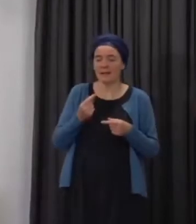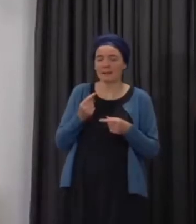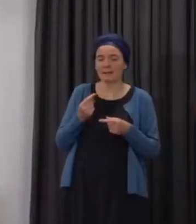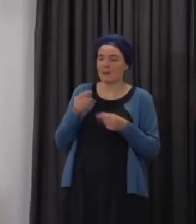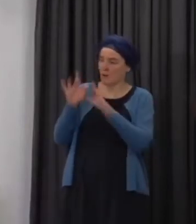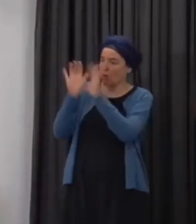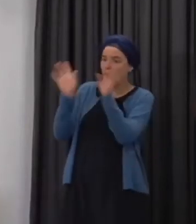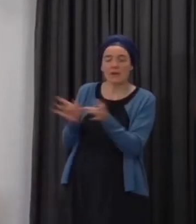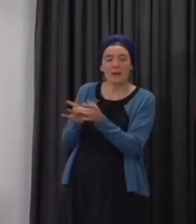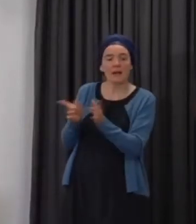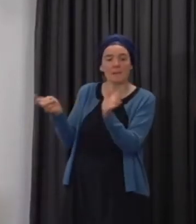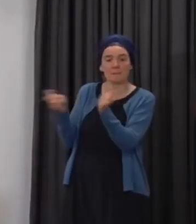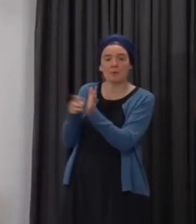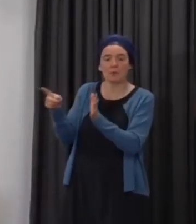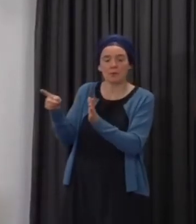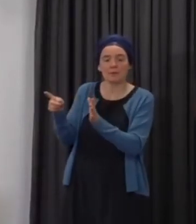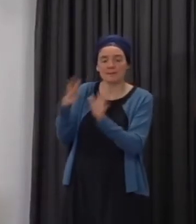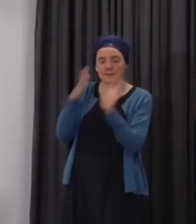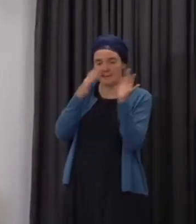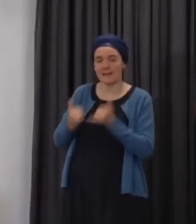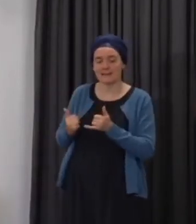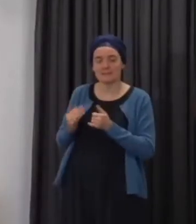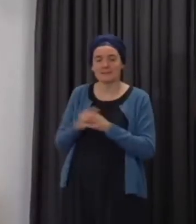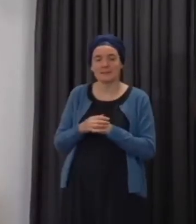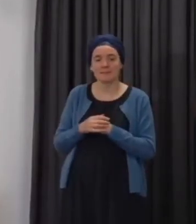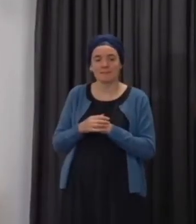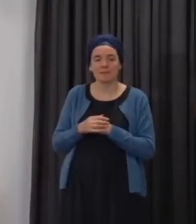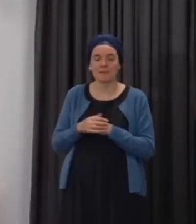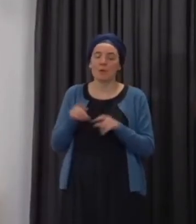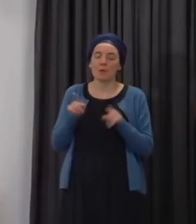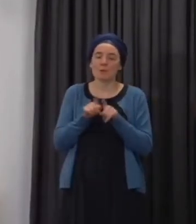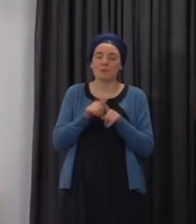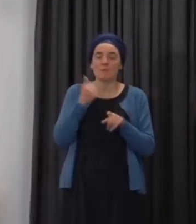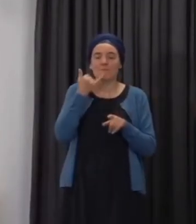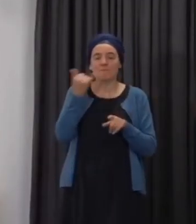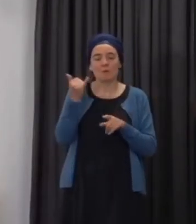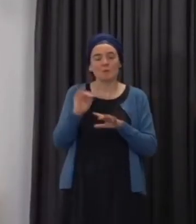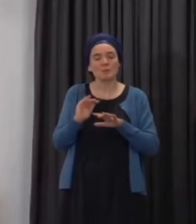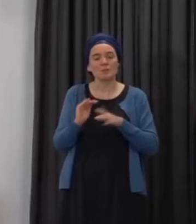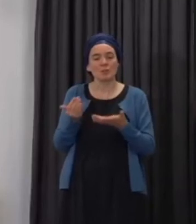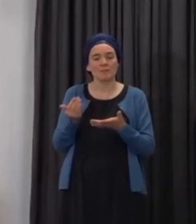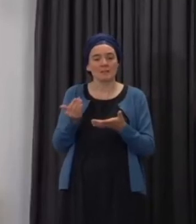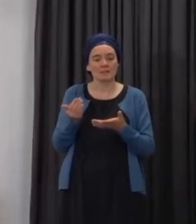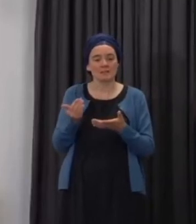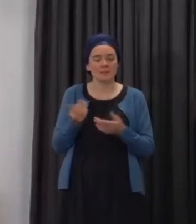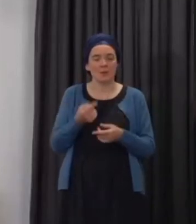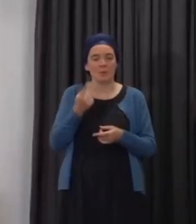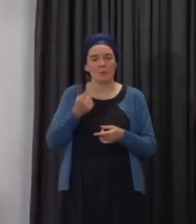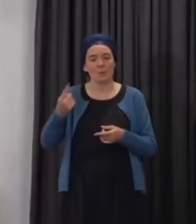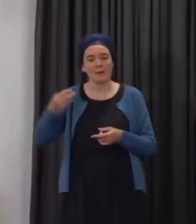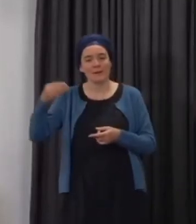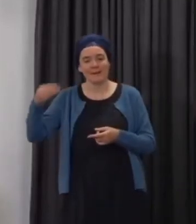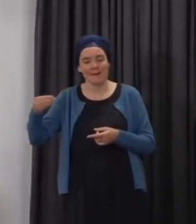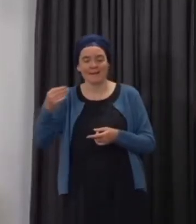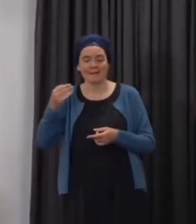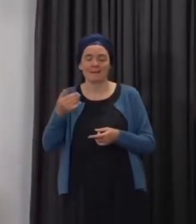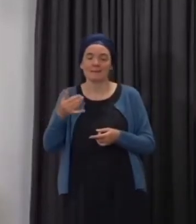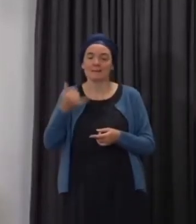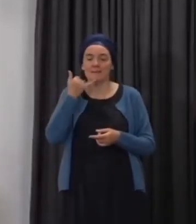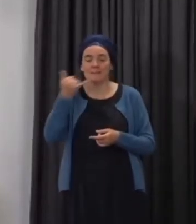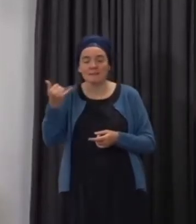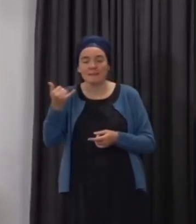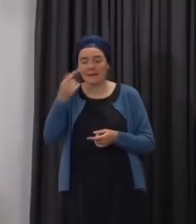telephone system is also available for people to order a home testing kit. And this is a real step forward in